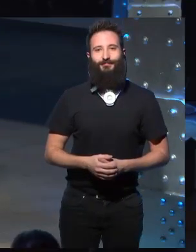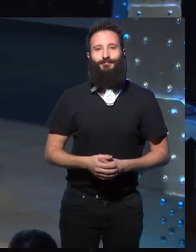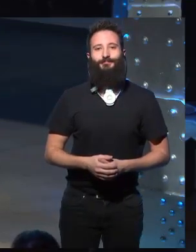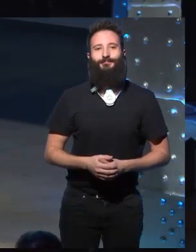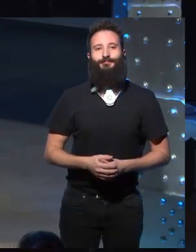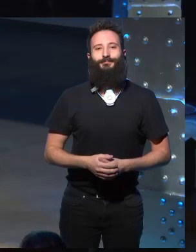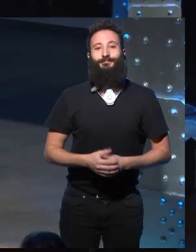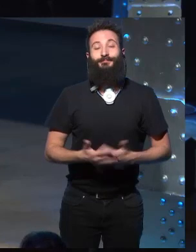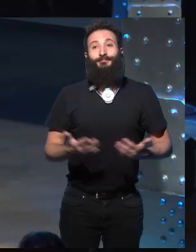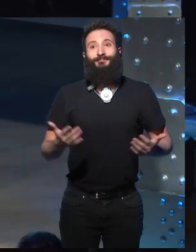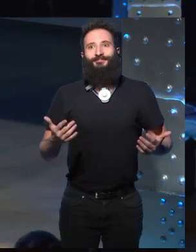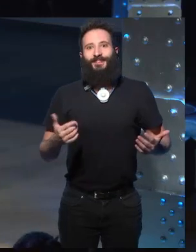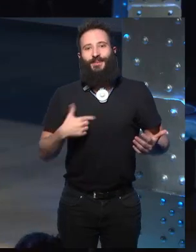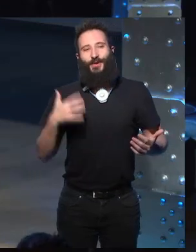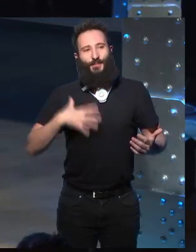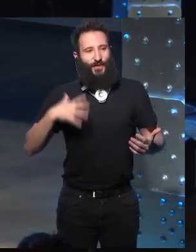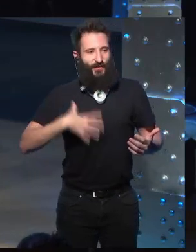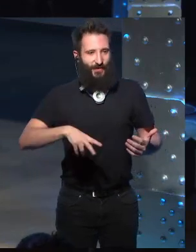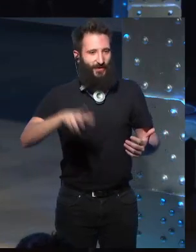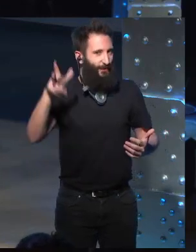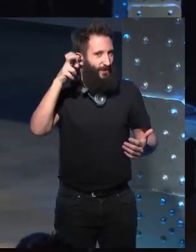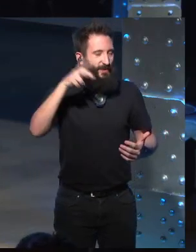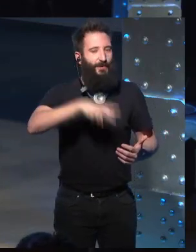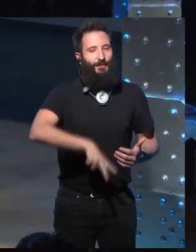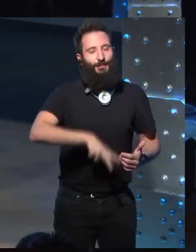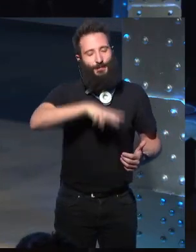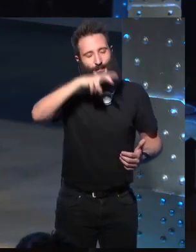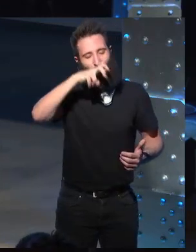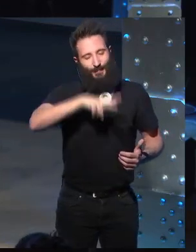Respite. Like, calmly. So,